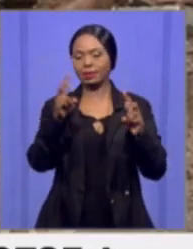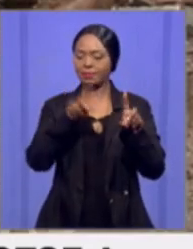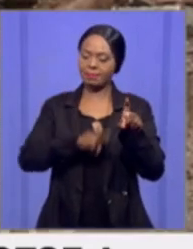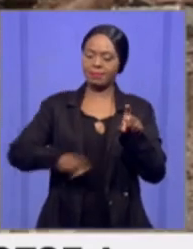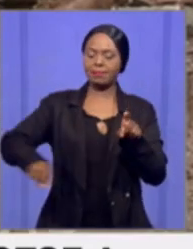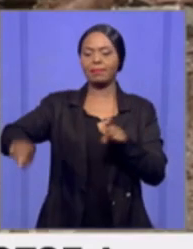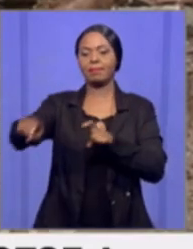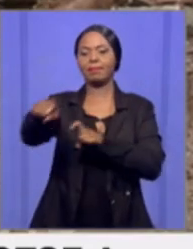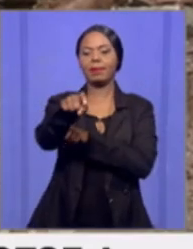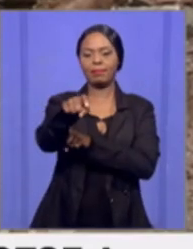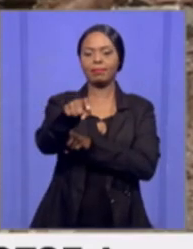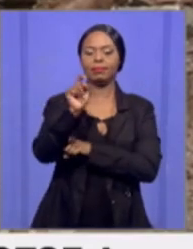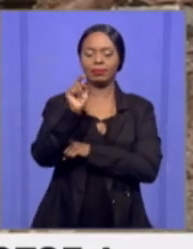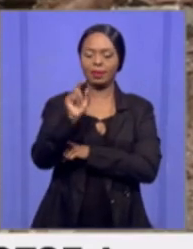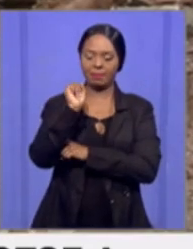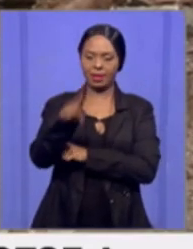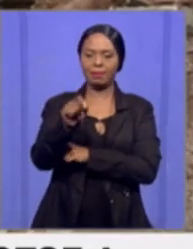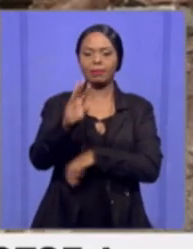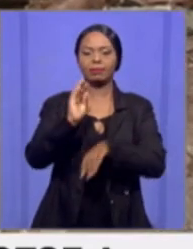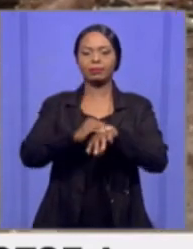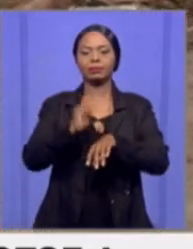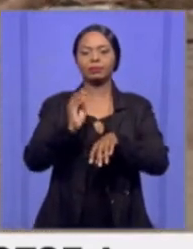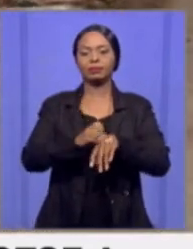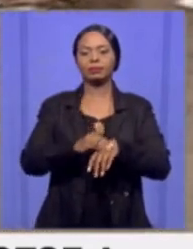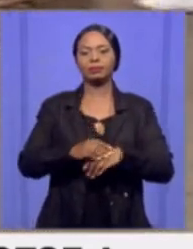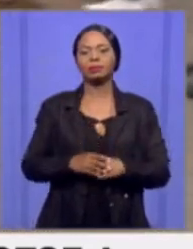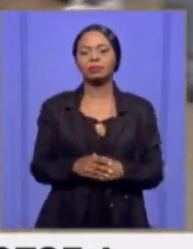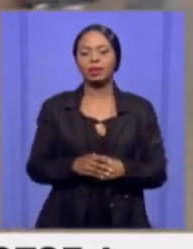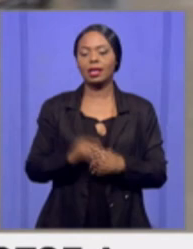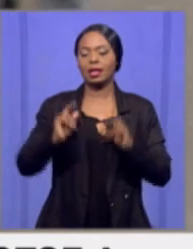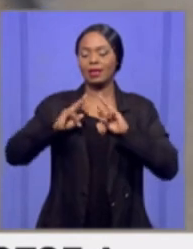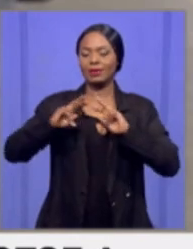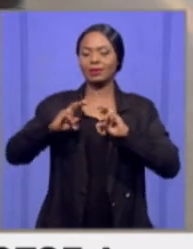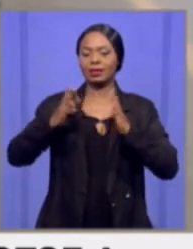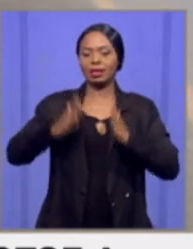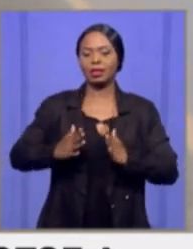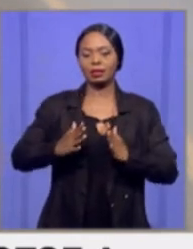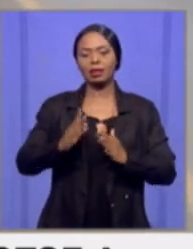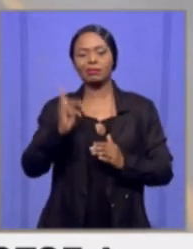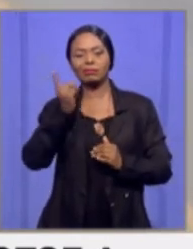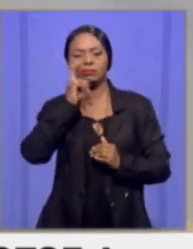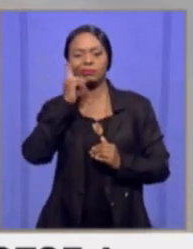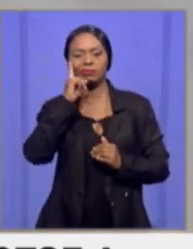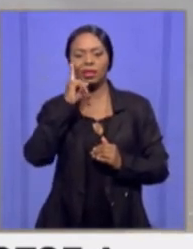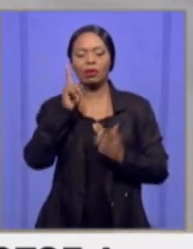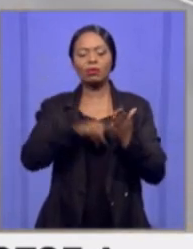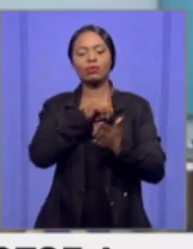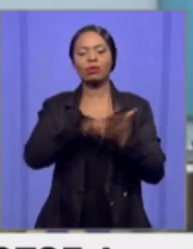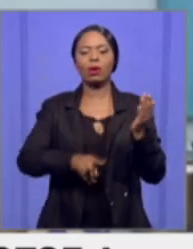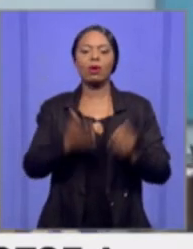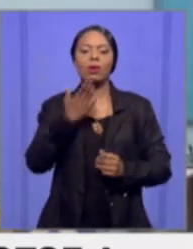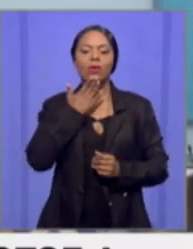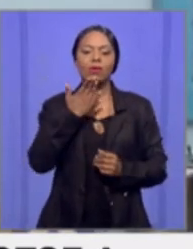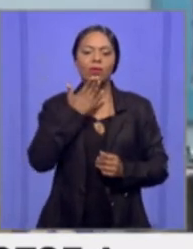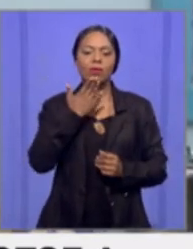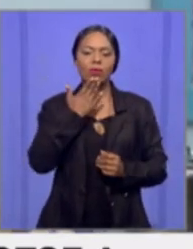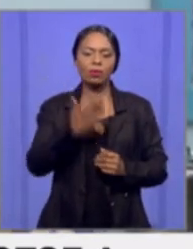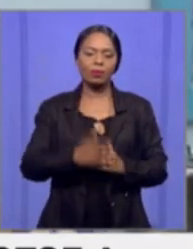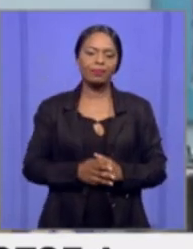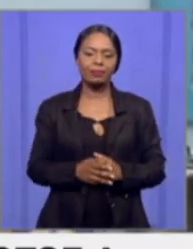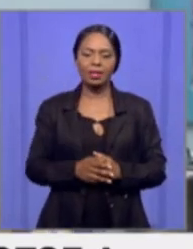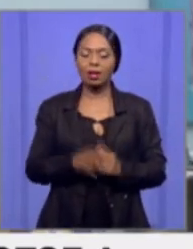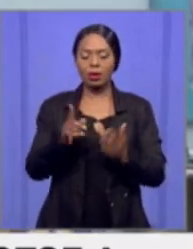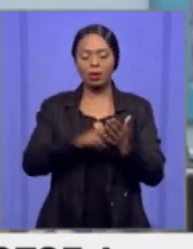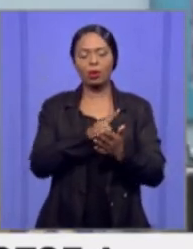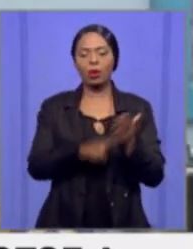patients. We will also get it from the investigators as to who exactly was wrong between, if there was anyone wrong, who was